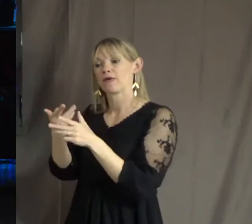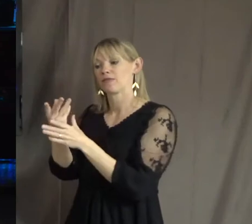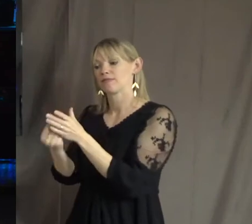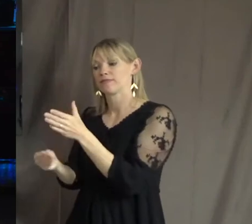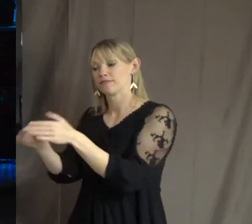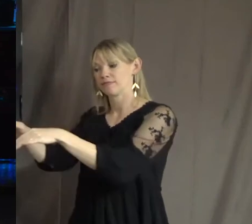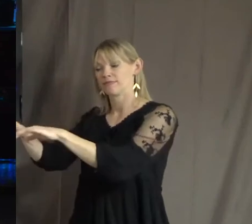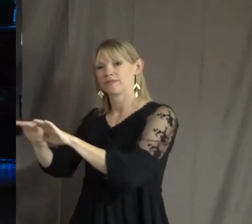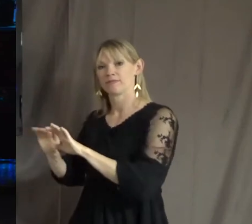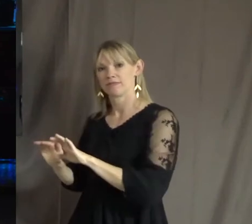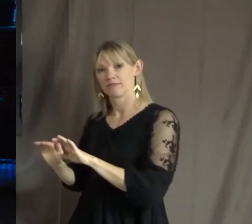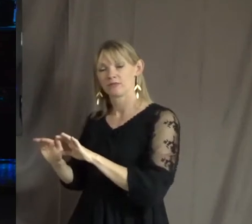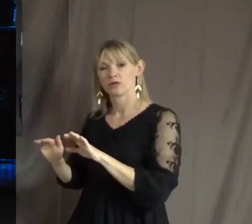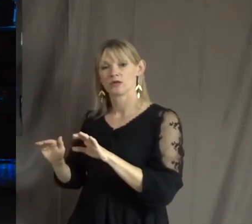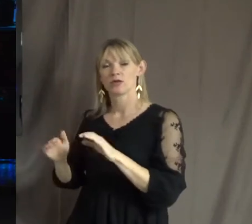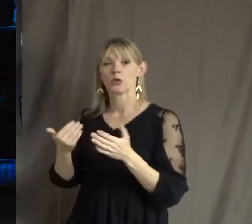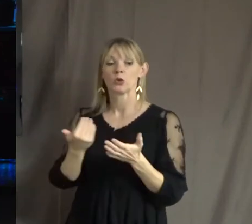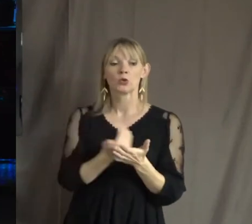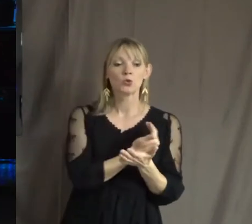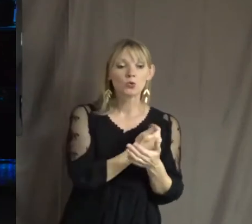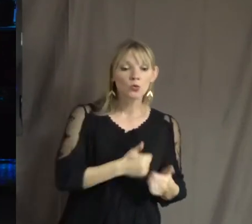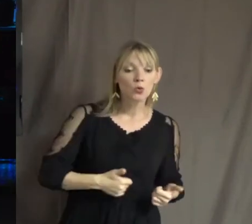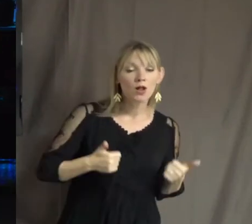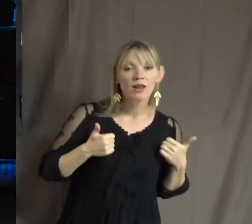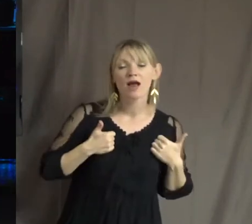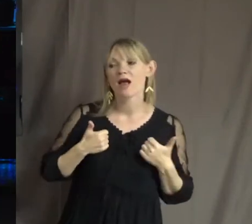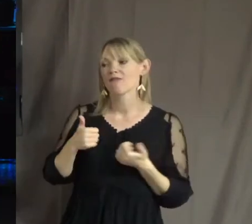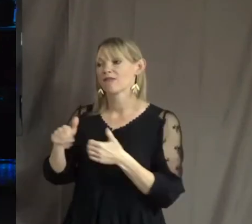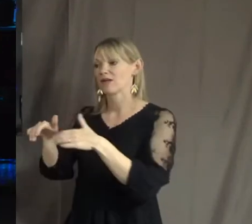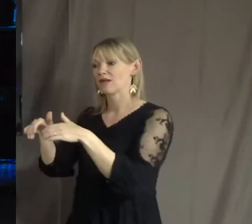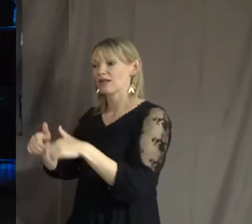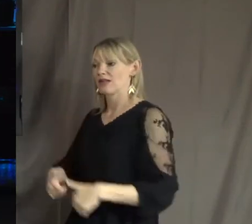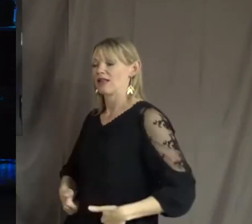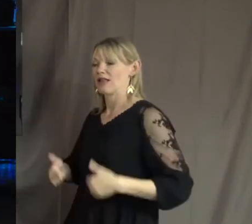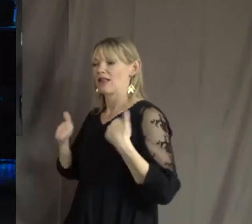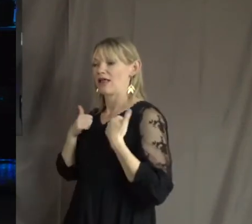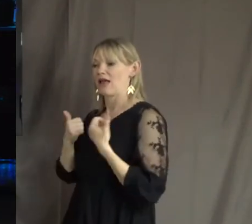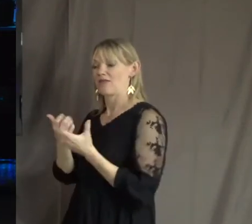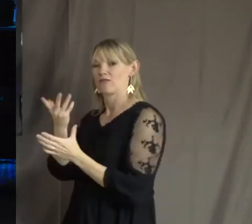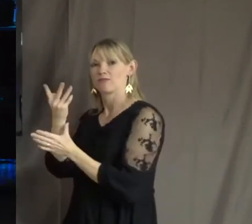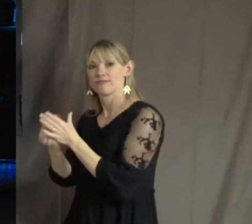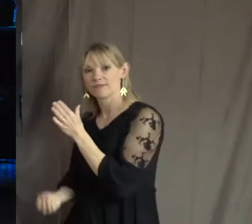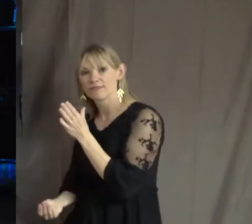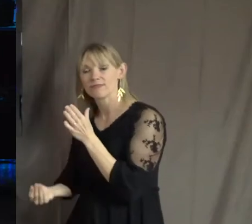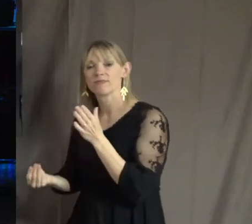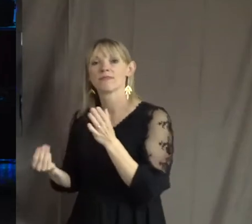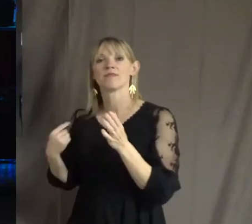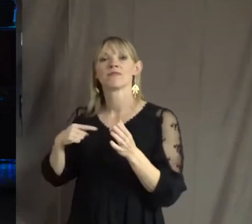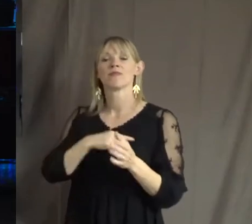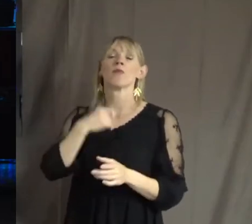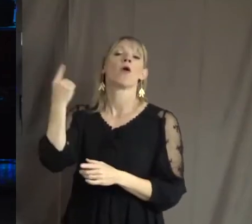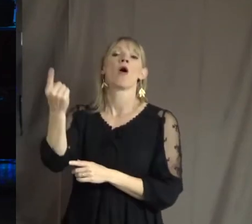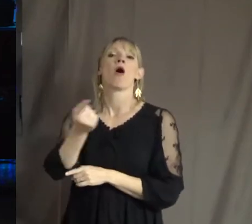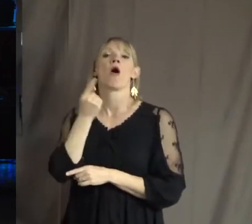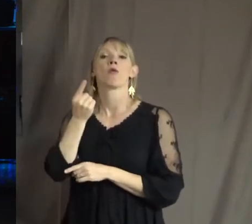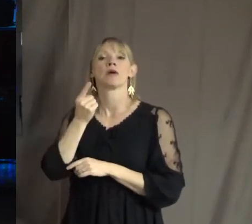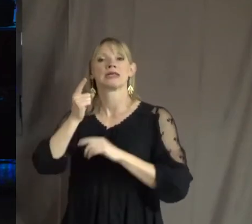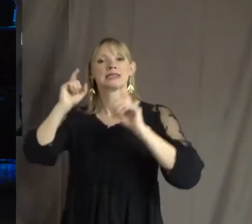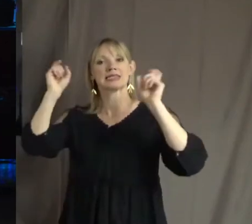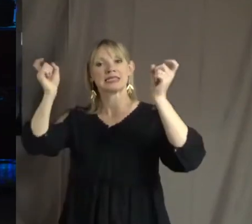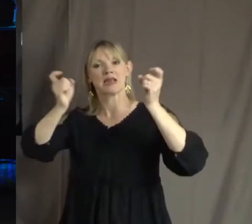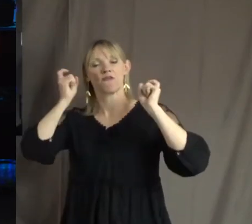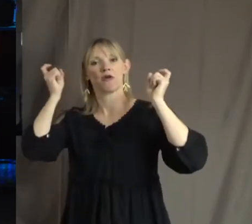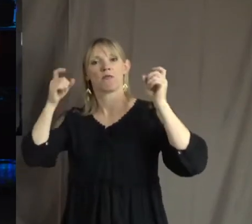New life, loss of life, and most every major life transition, we have met it always with a